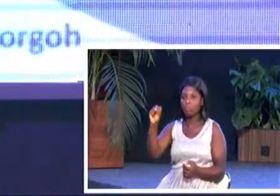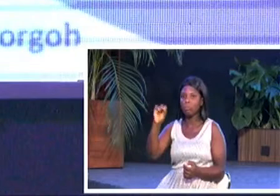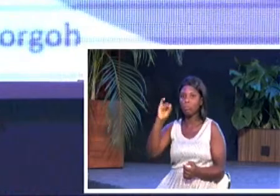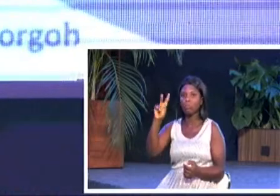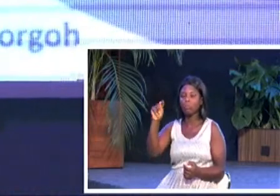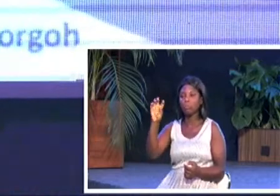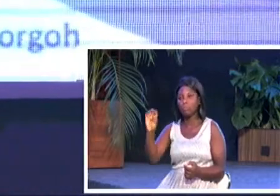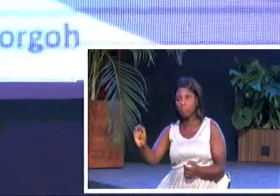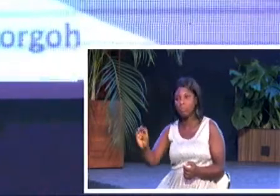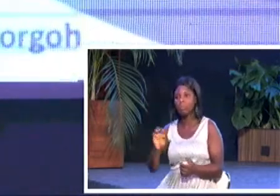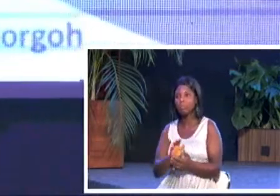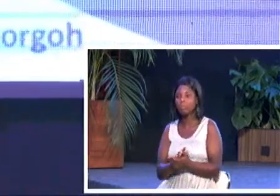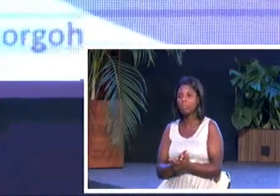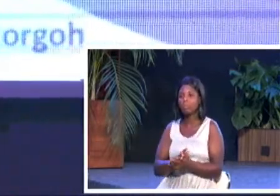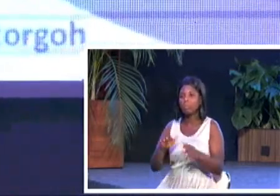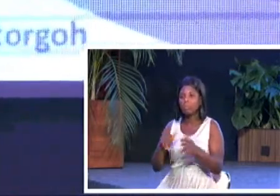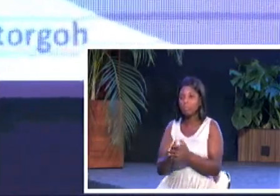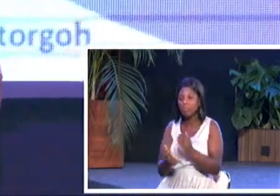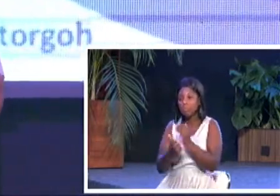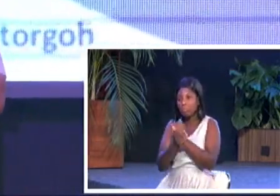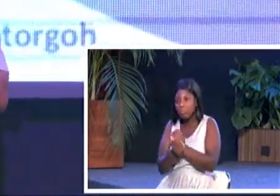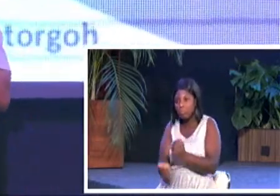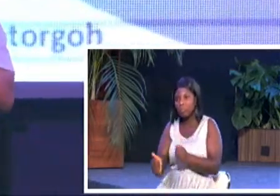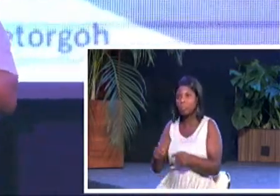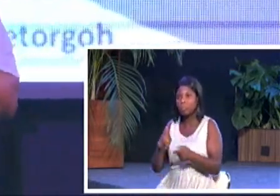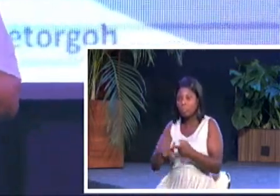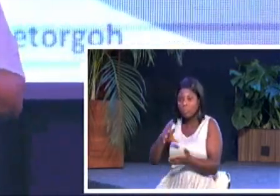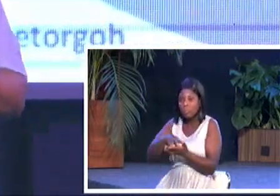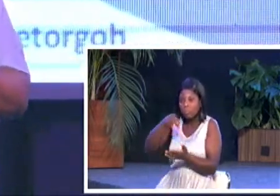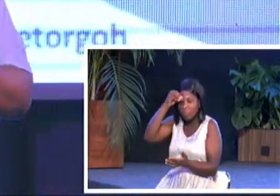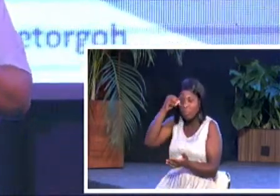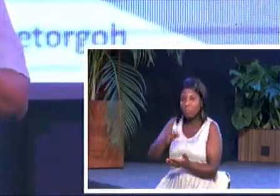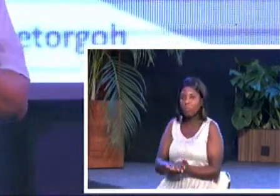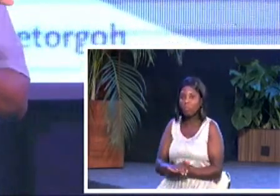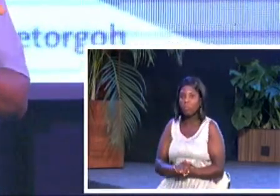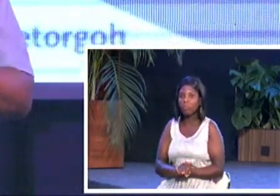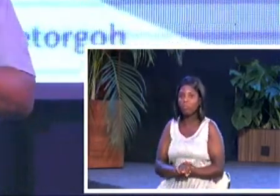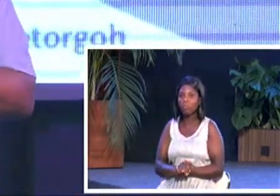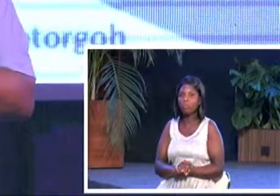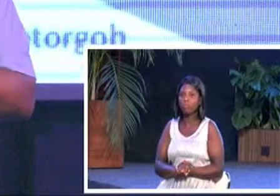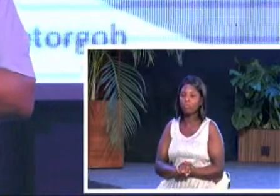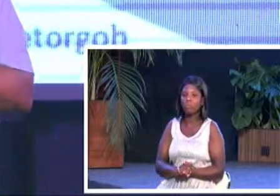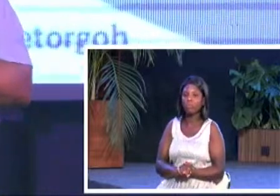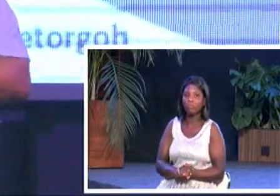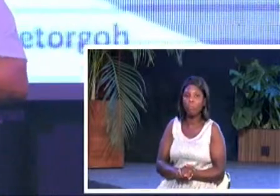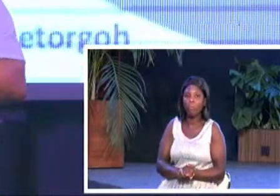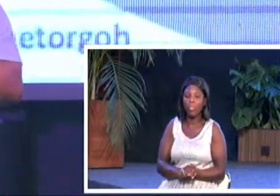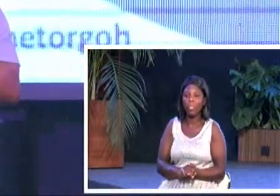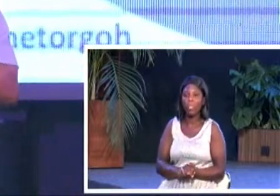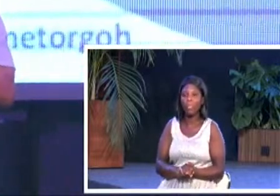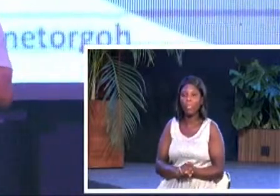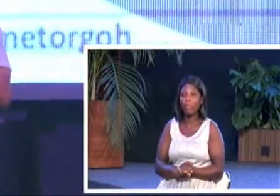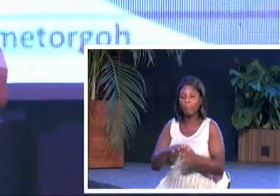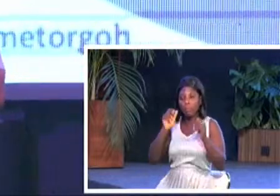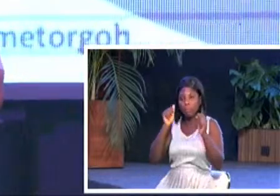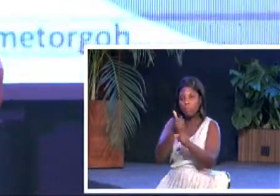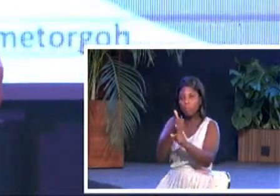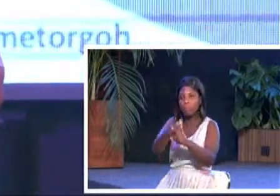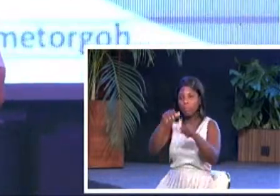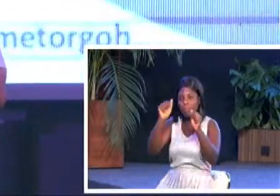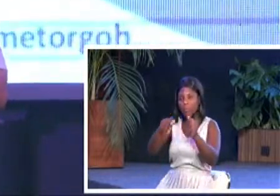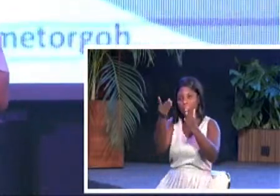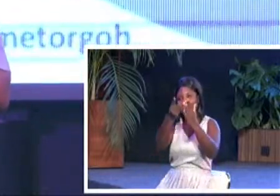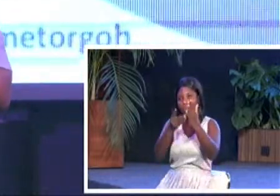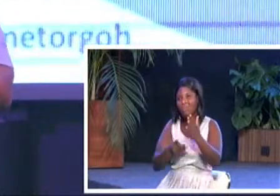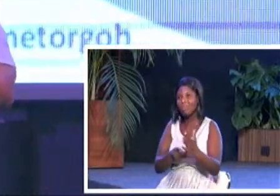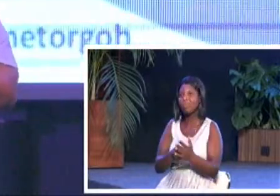you can have the skills to develop website. Now you can learn website. You can go on YouTube, learn WordPress. You can design a website. The more you